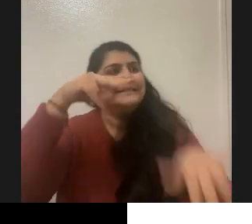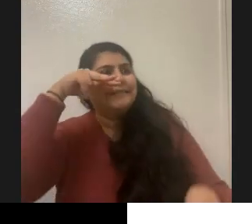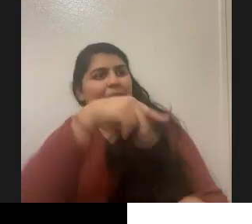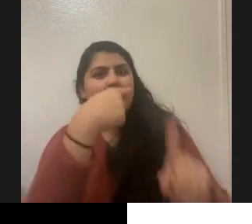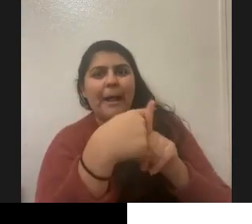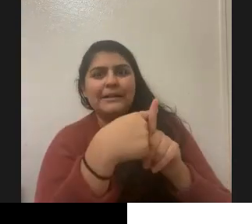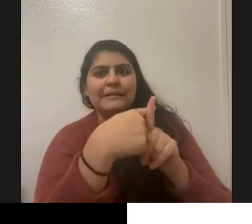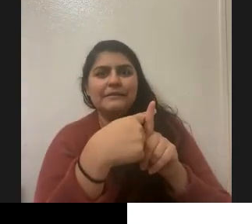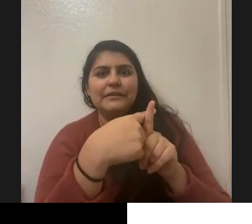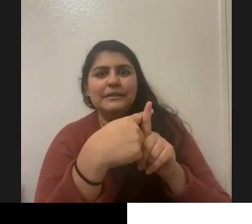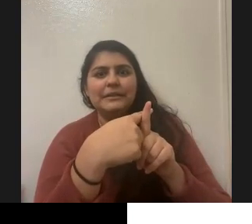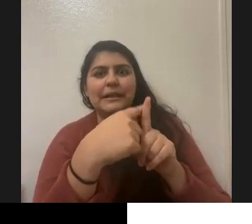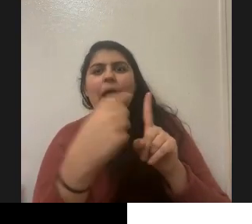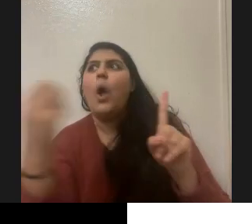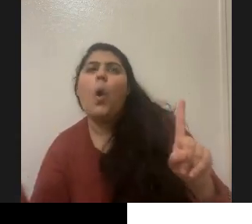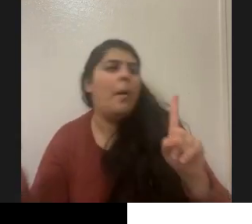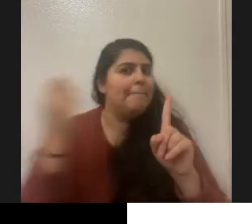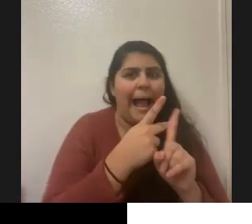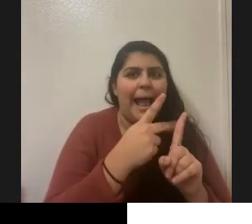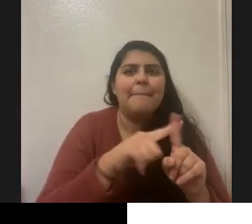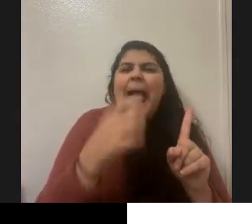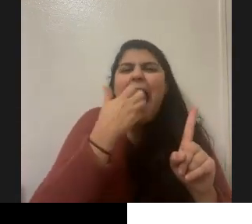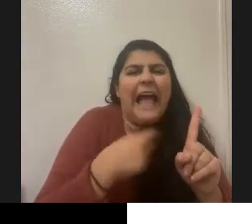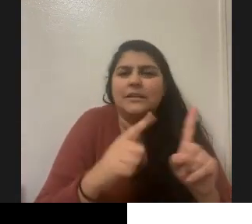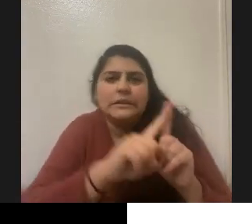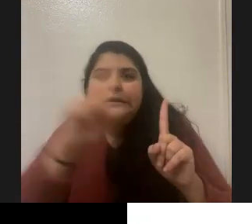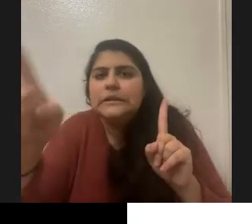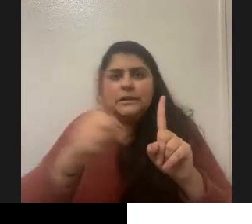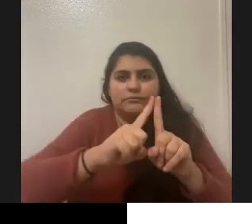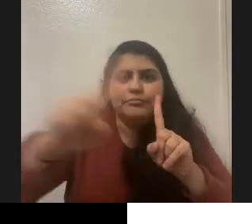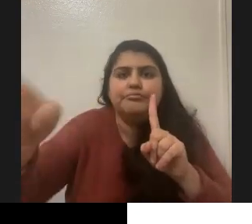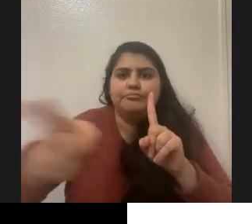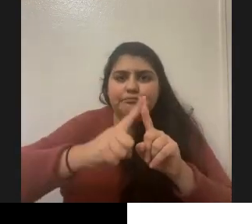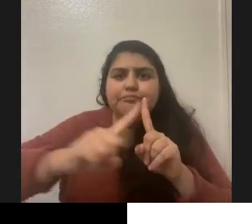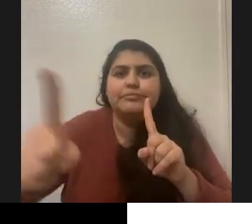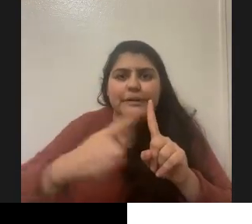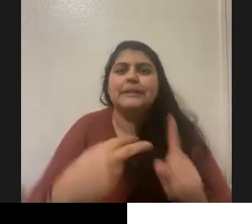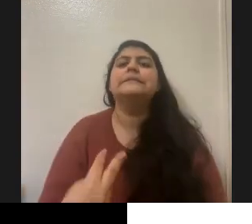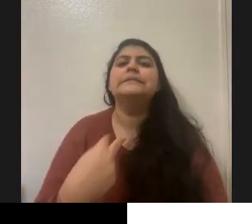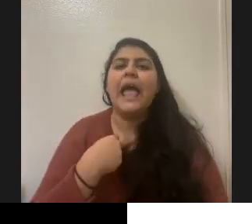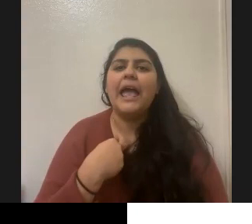it's like, I want to go back. Oh, but I'm really hot, so I'm going to go far away again. Mm. It's kind of like stuck in this back and